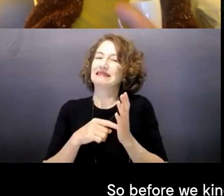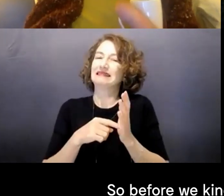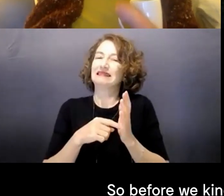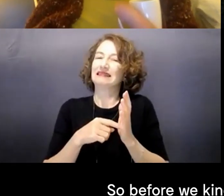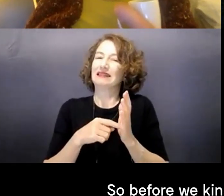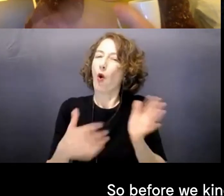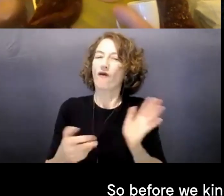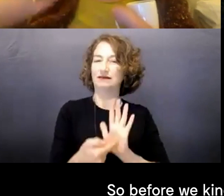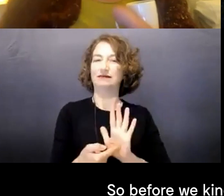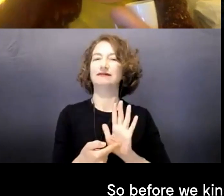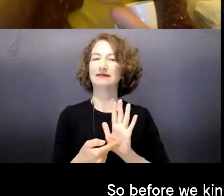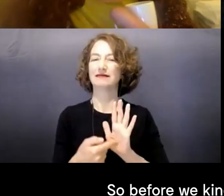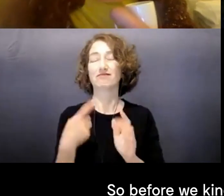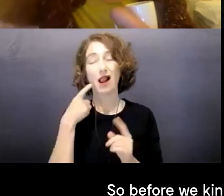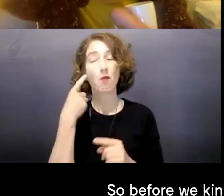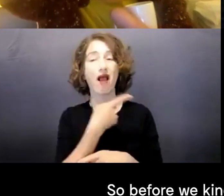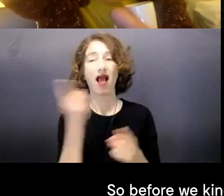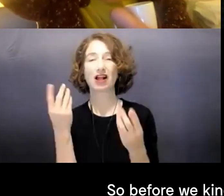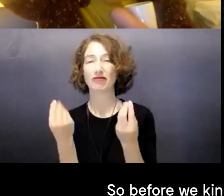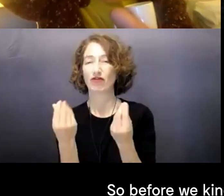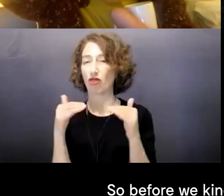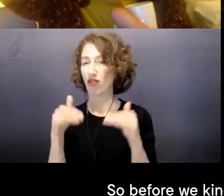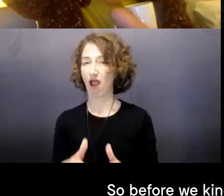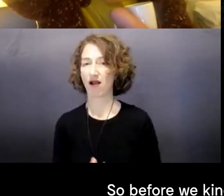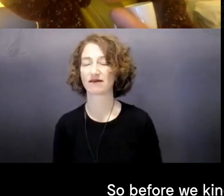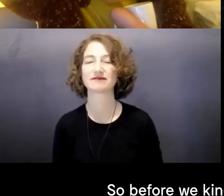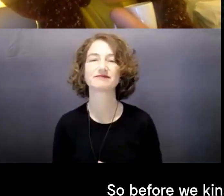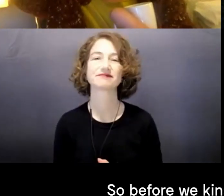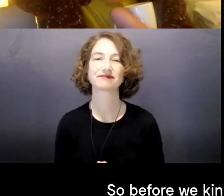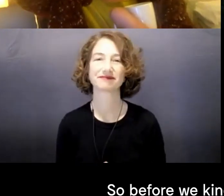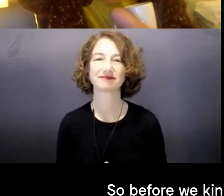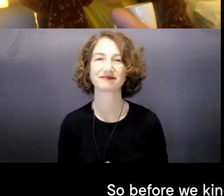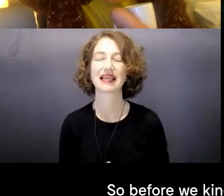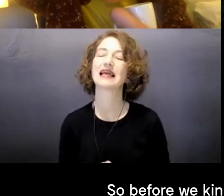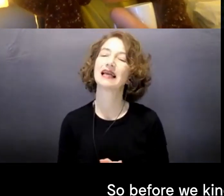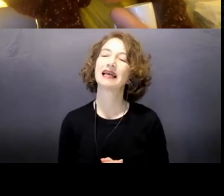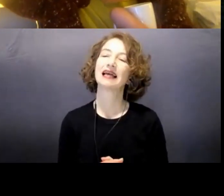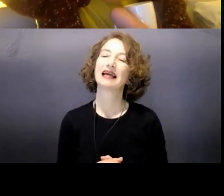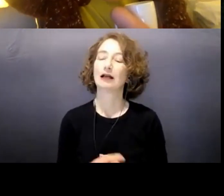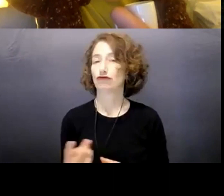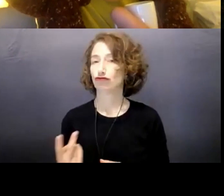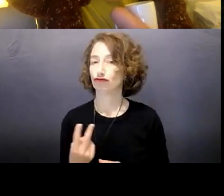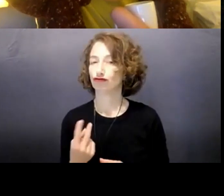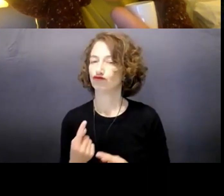So before we kind of get into our discussion and provocations to each other,